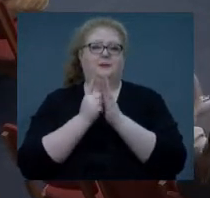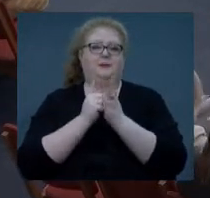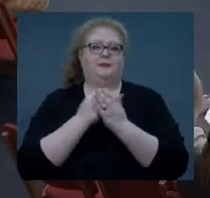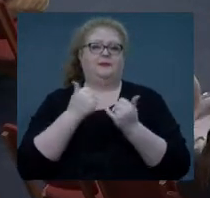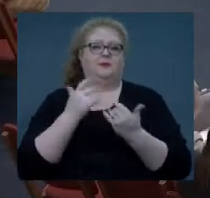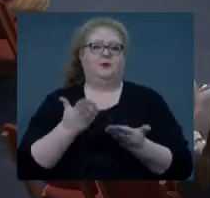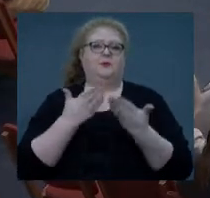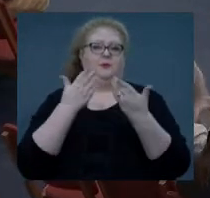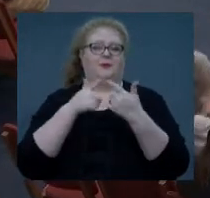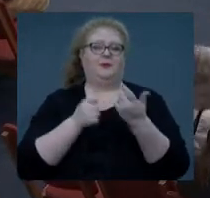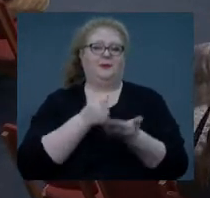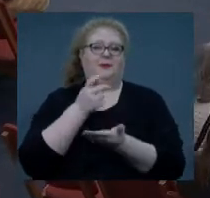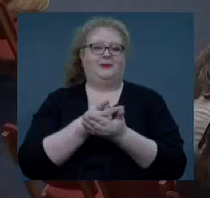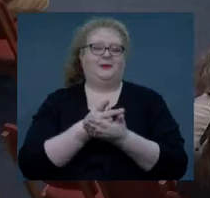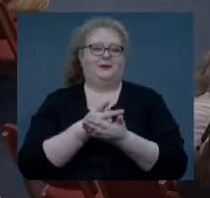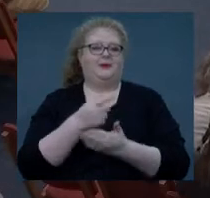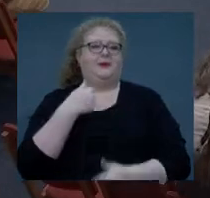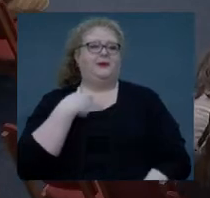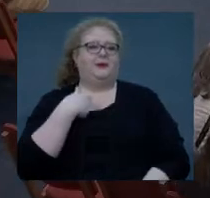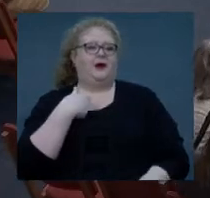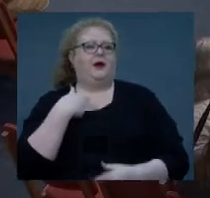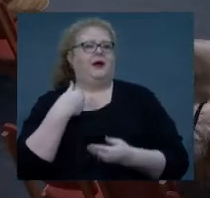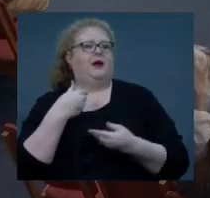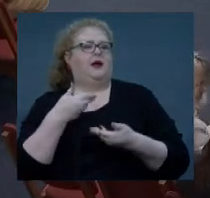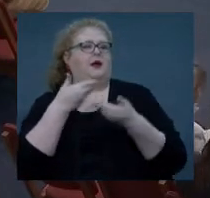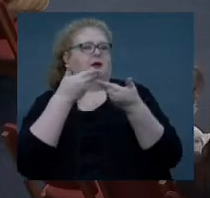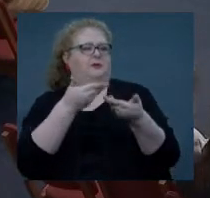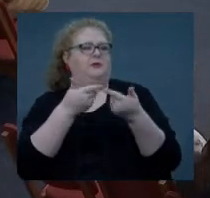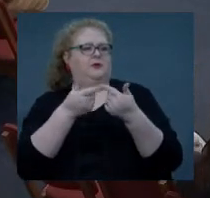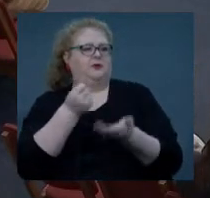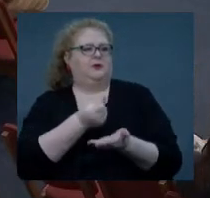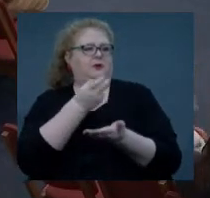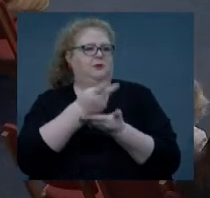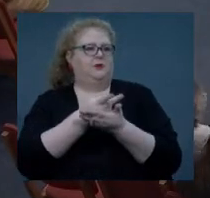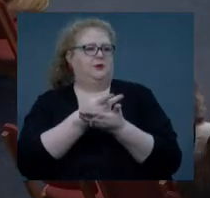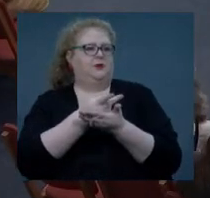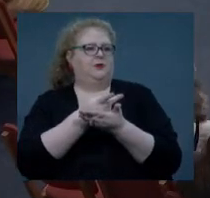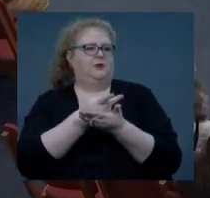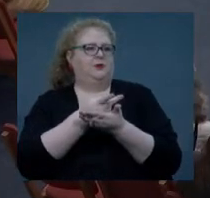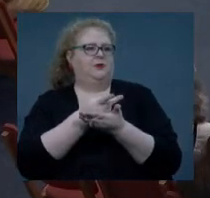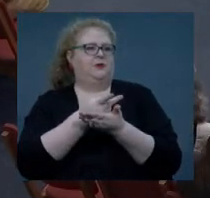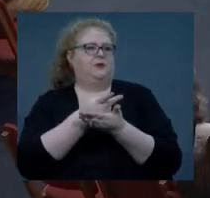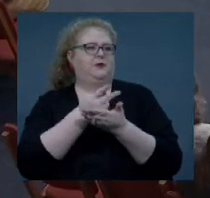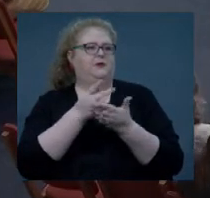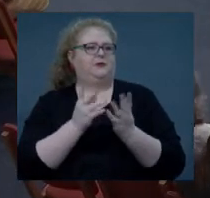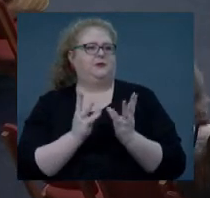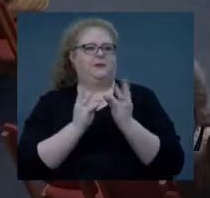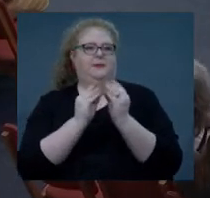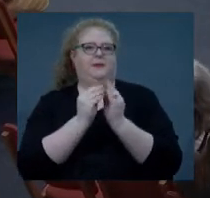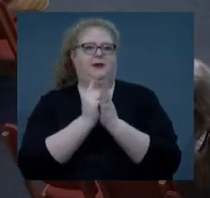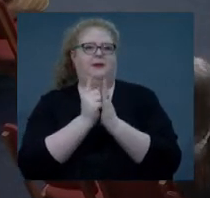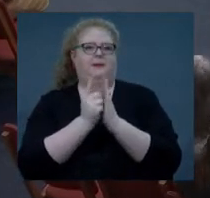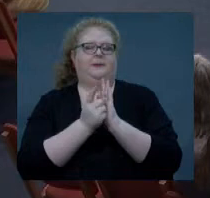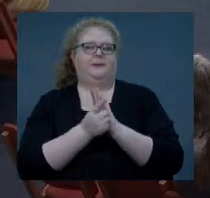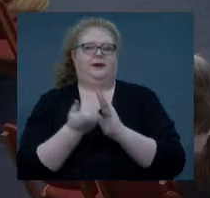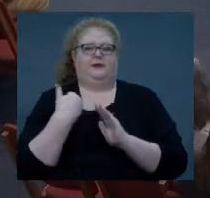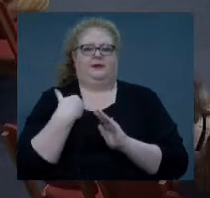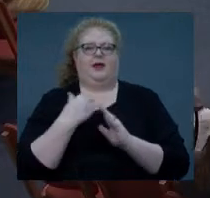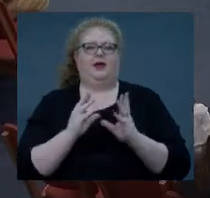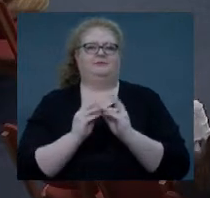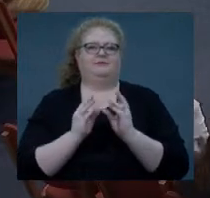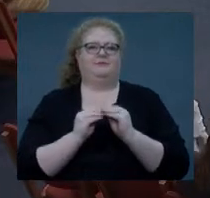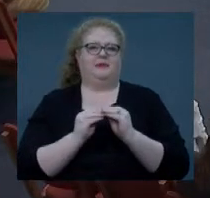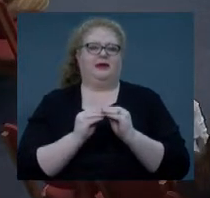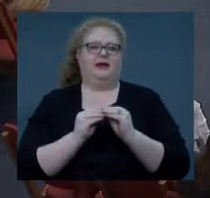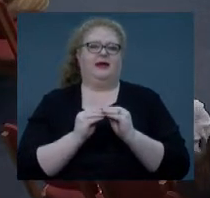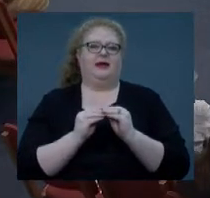approved? Mr. Chairman, I move approval of the minutes of the, what meeting was that? Last. The last Planning Commission meeting